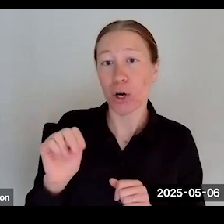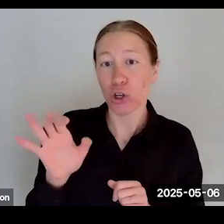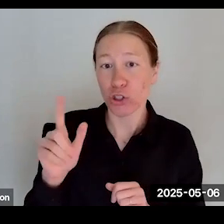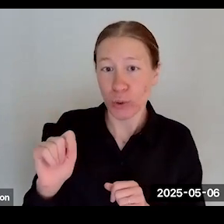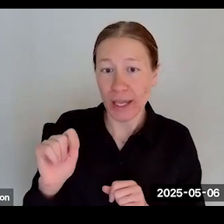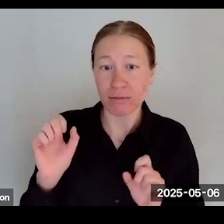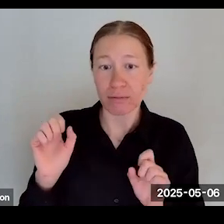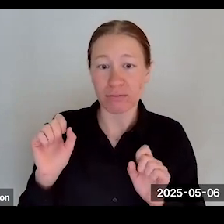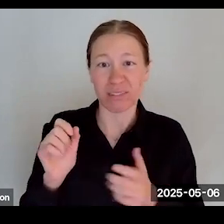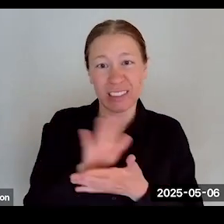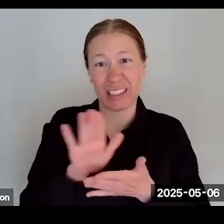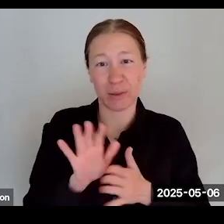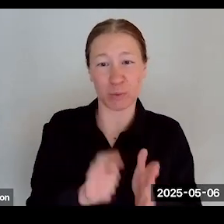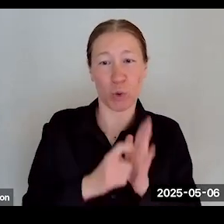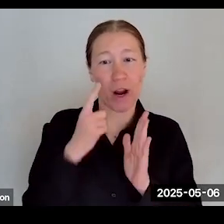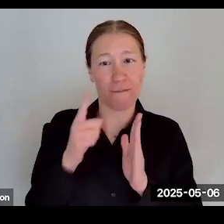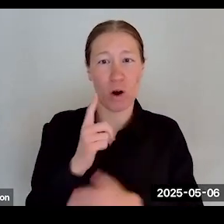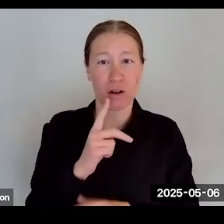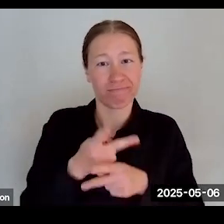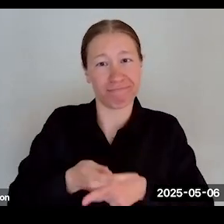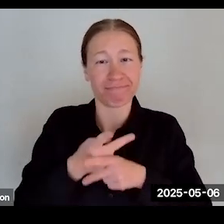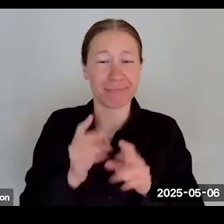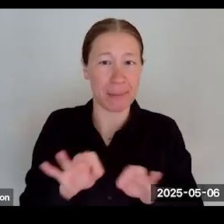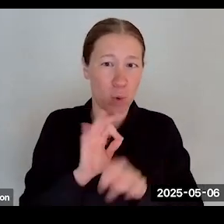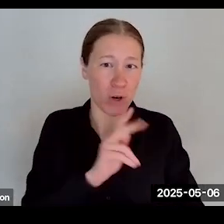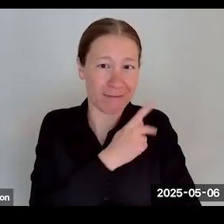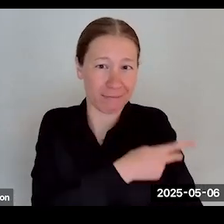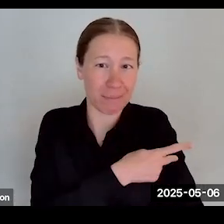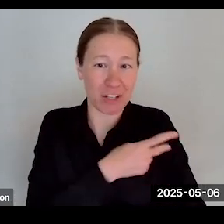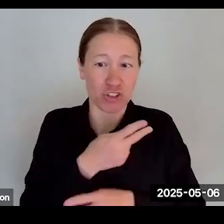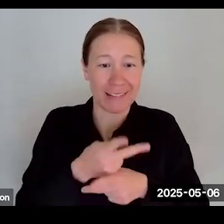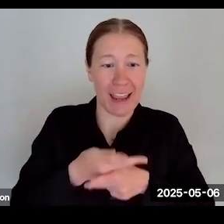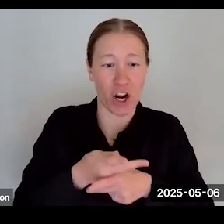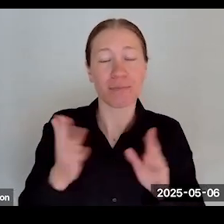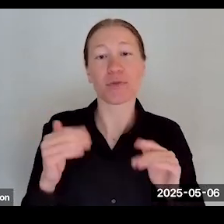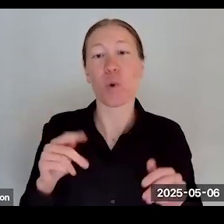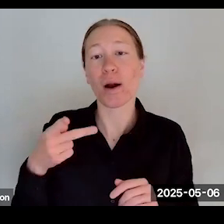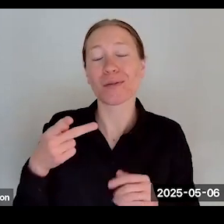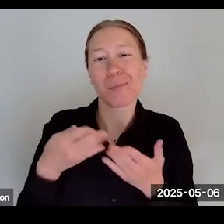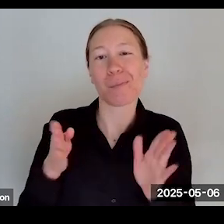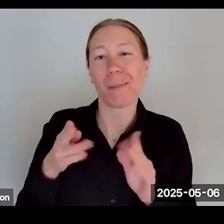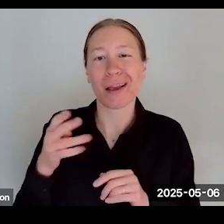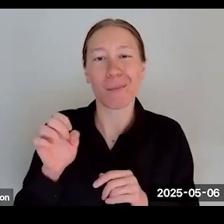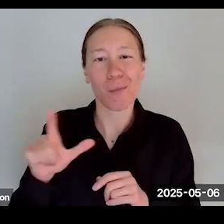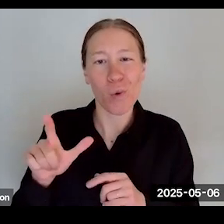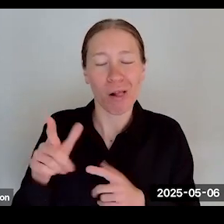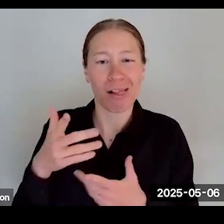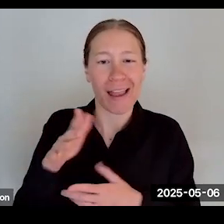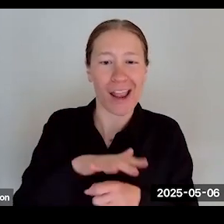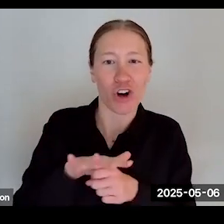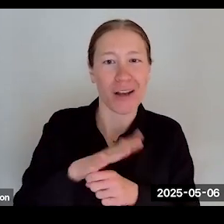a public pool. Though the animal can be allowed on the deck, it can be excluded from entry into the water.